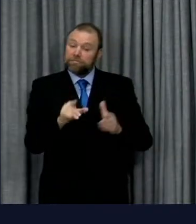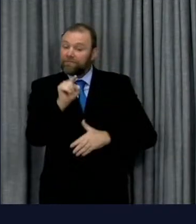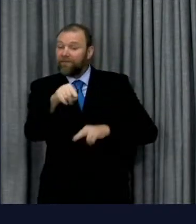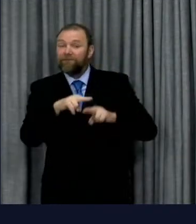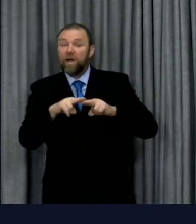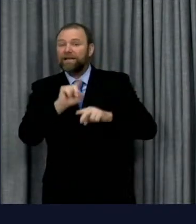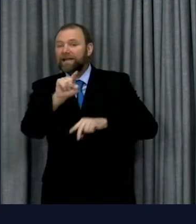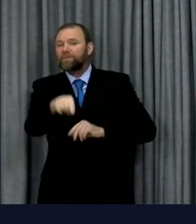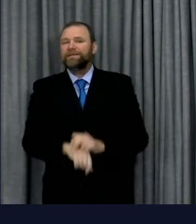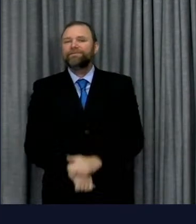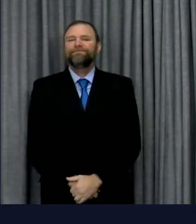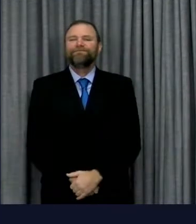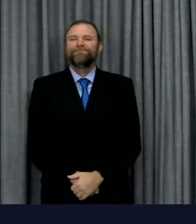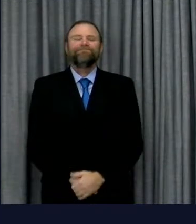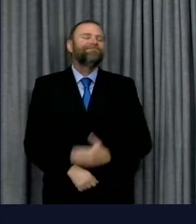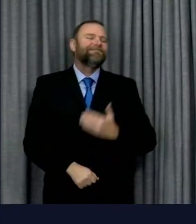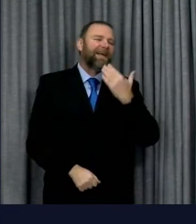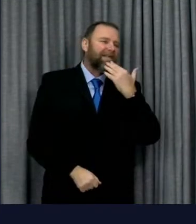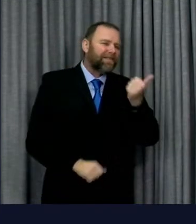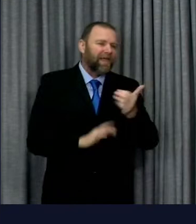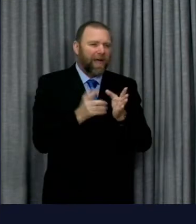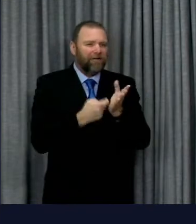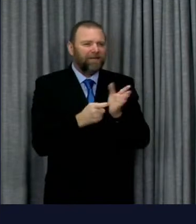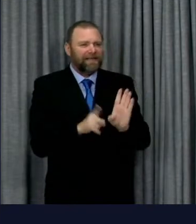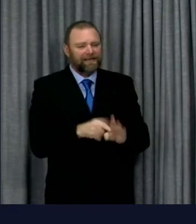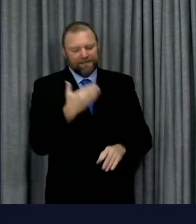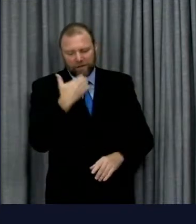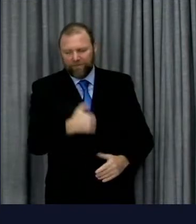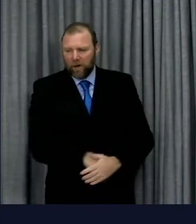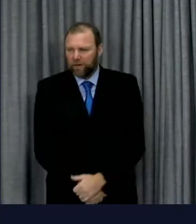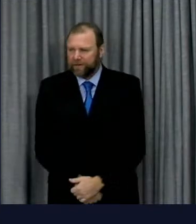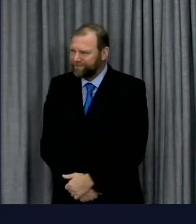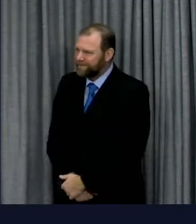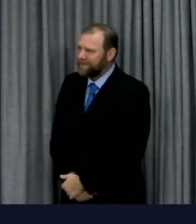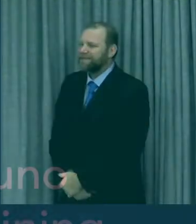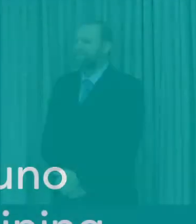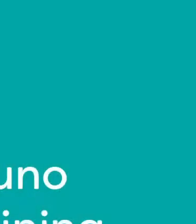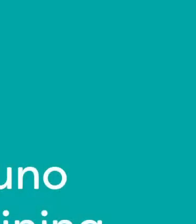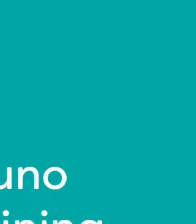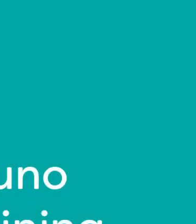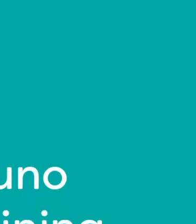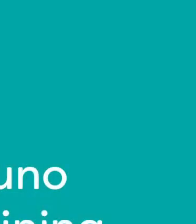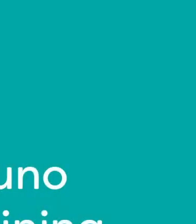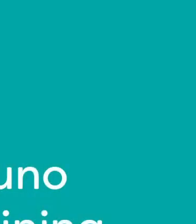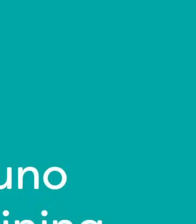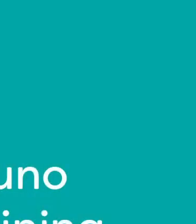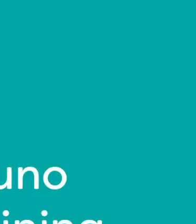of next week. Harry, thank you very much indeed. Diolch yn fawr I pob un.